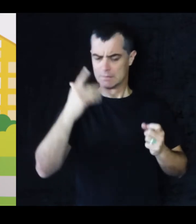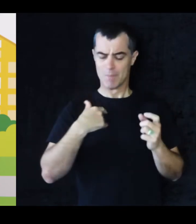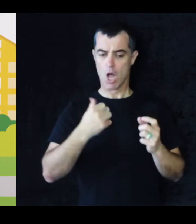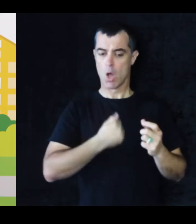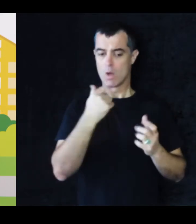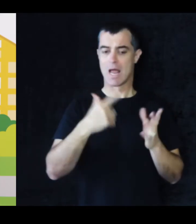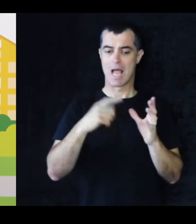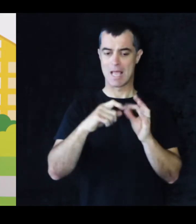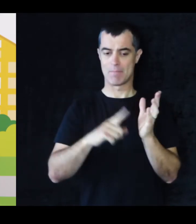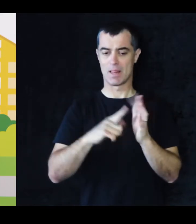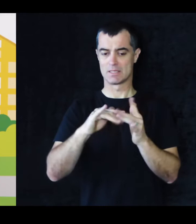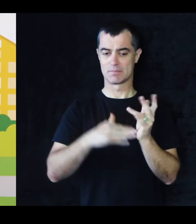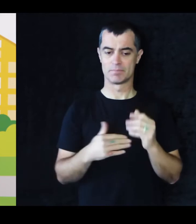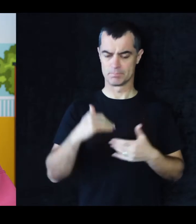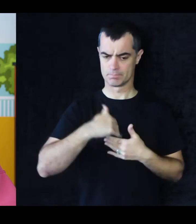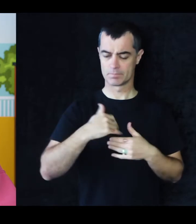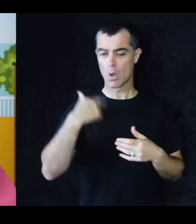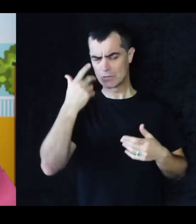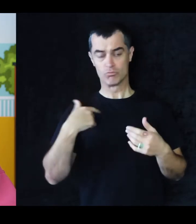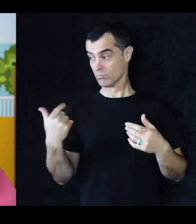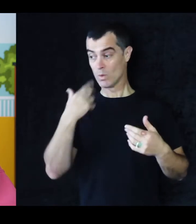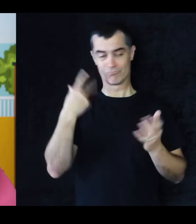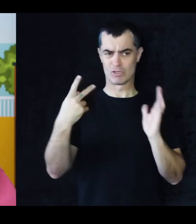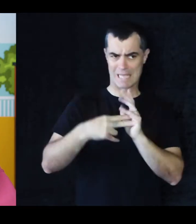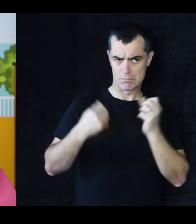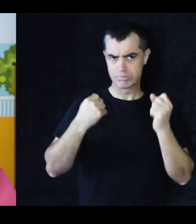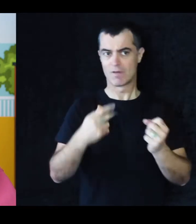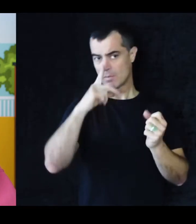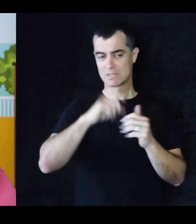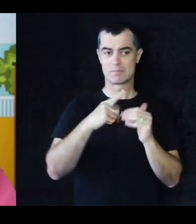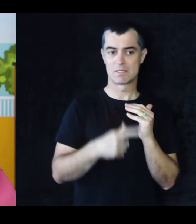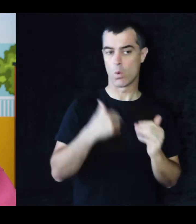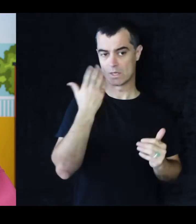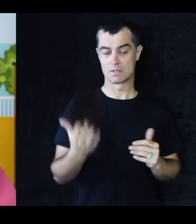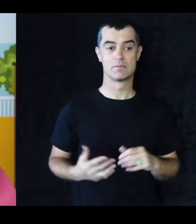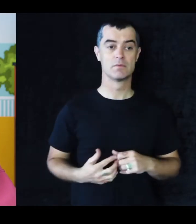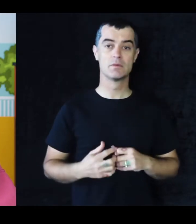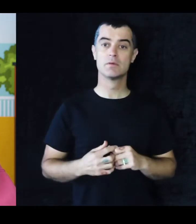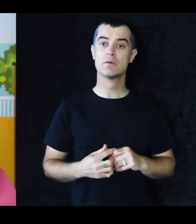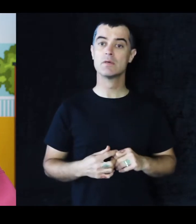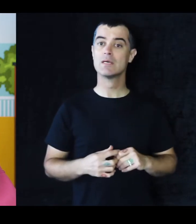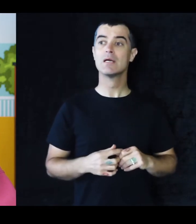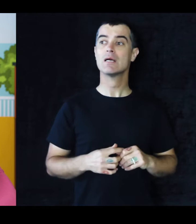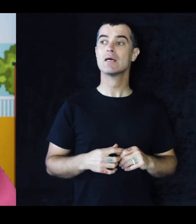fighting my own ableism. I always try to stand up for people with a disability.